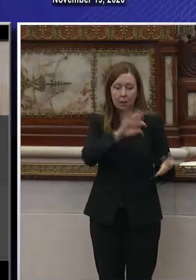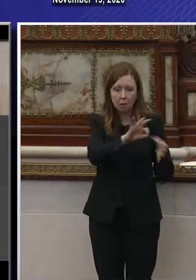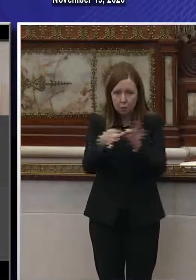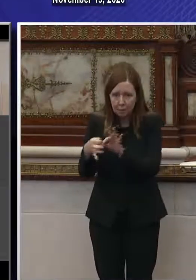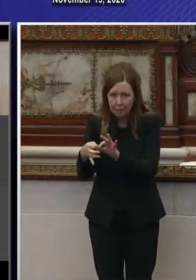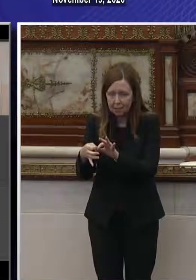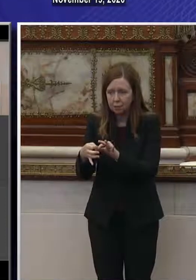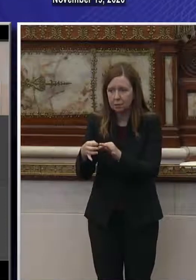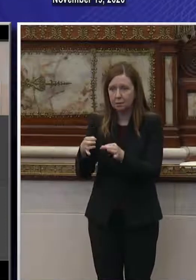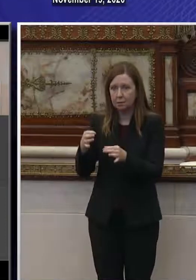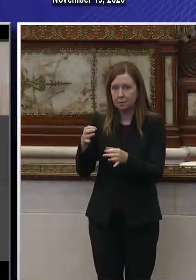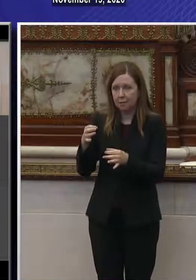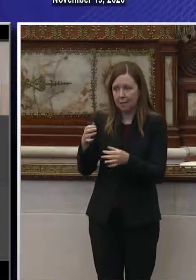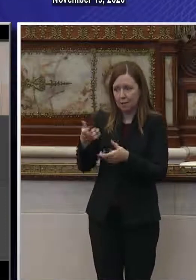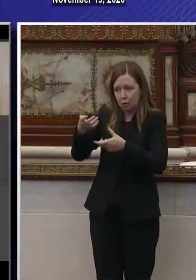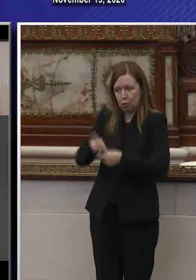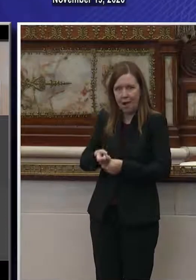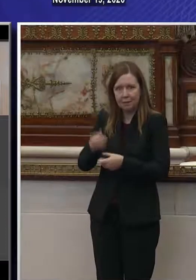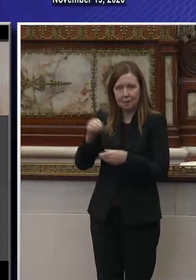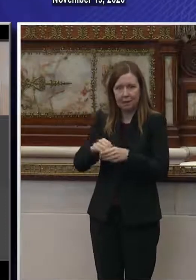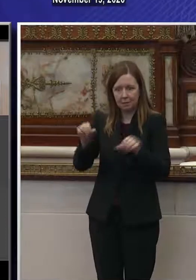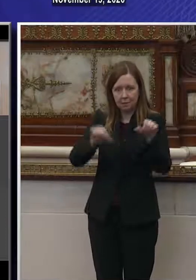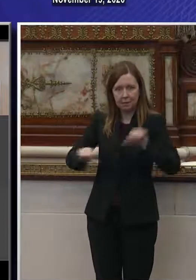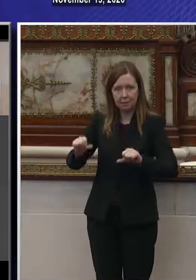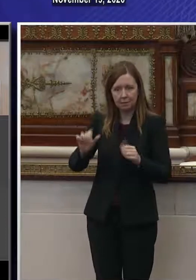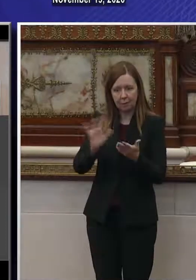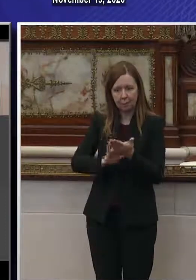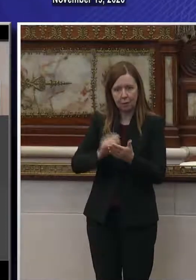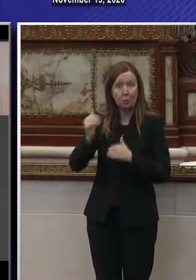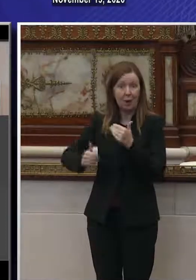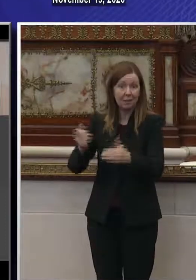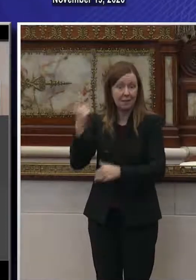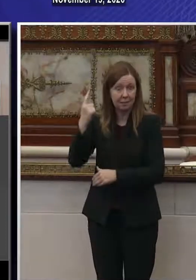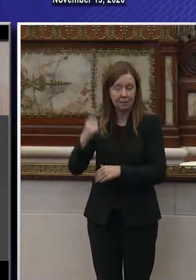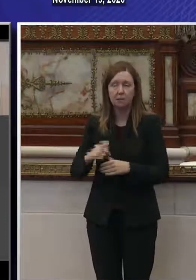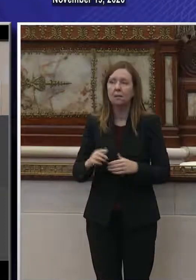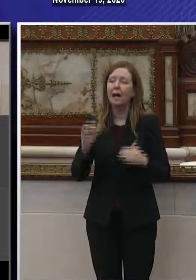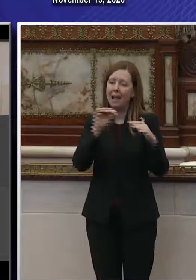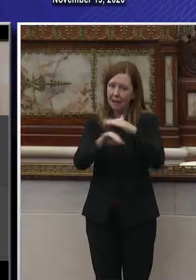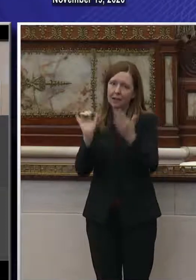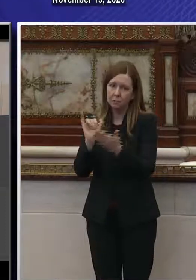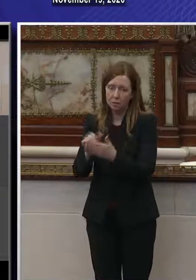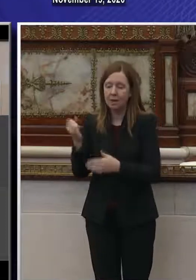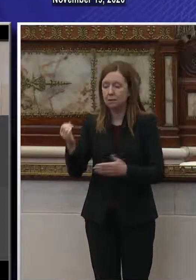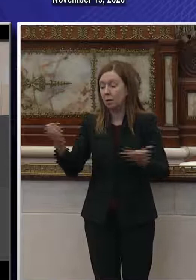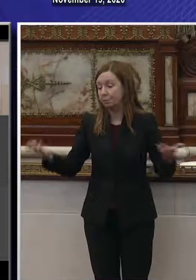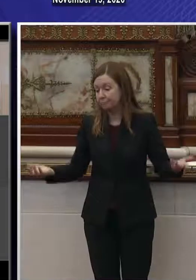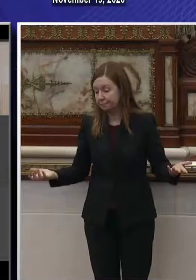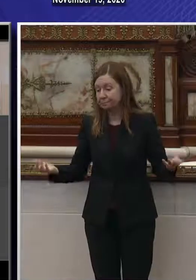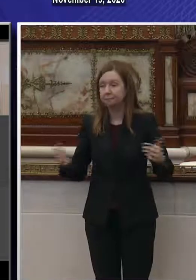interpretation, and faith in a scientific medical process and access to it. So